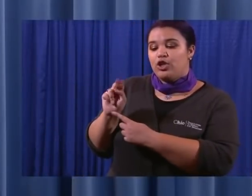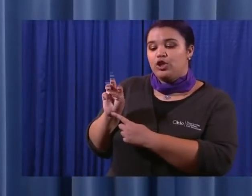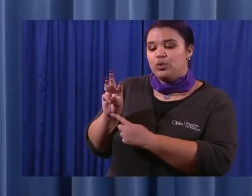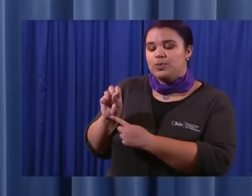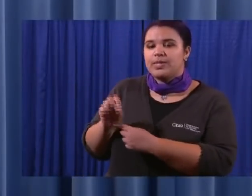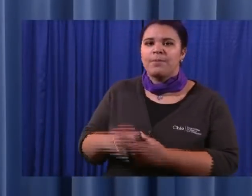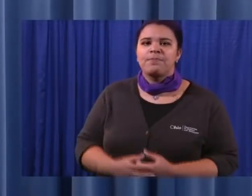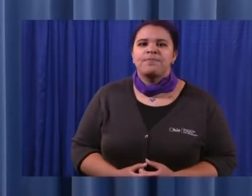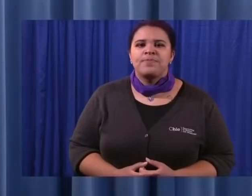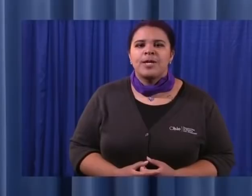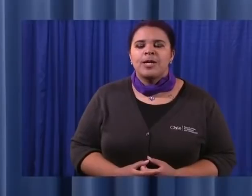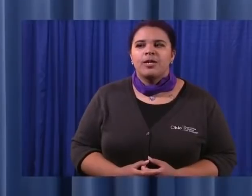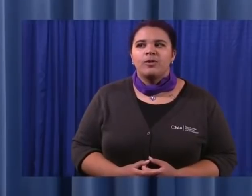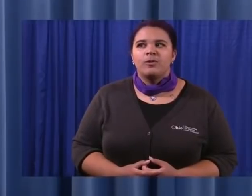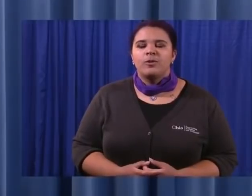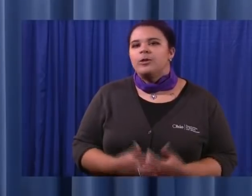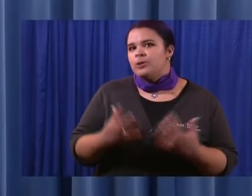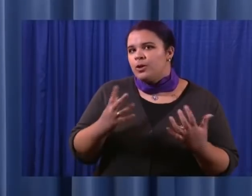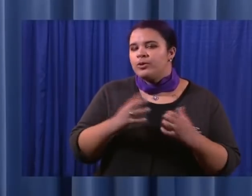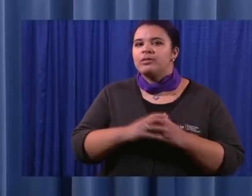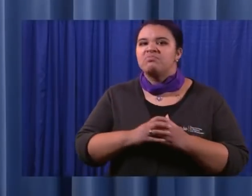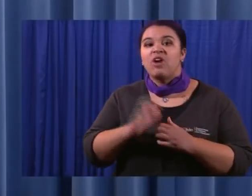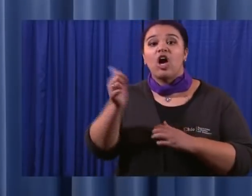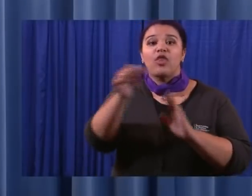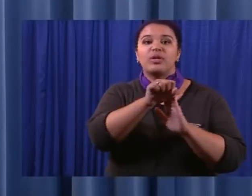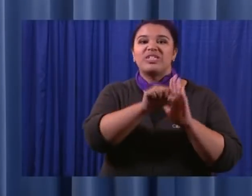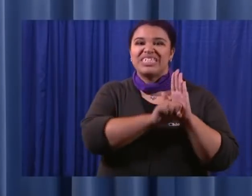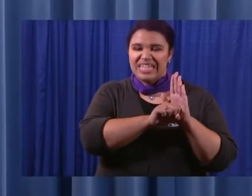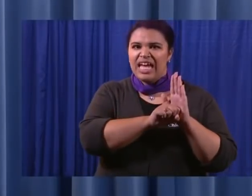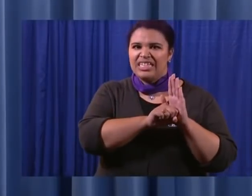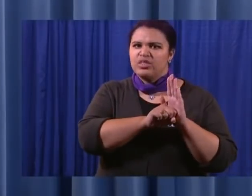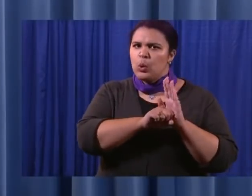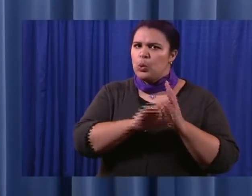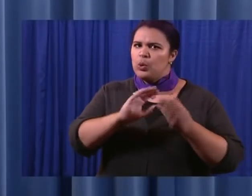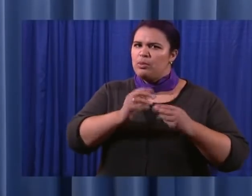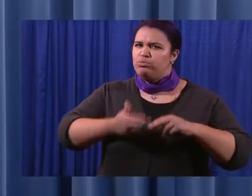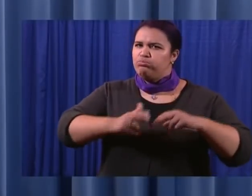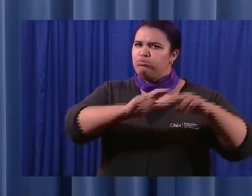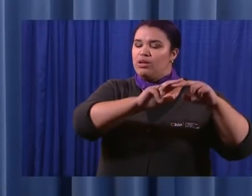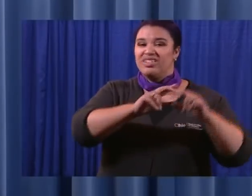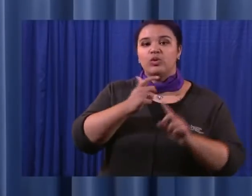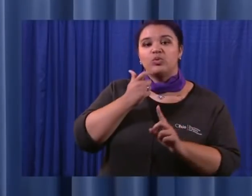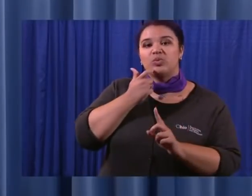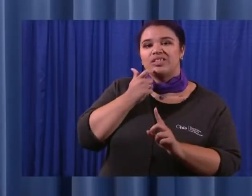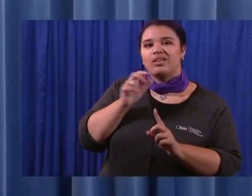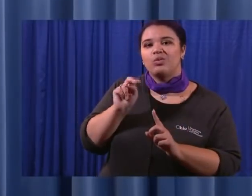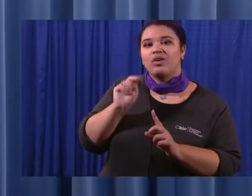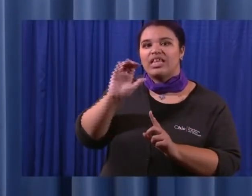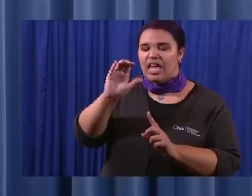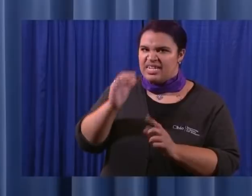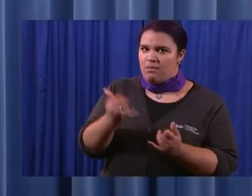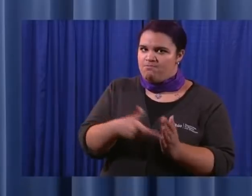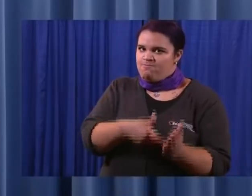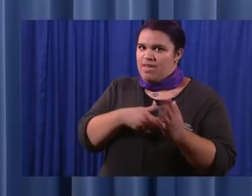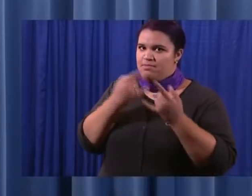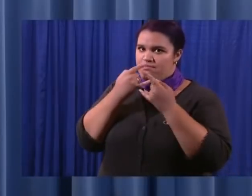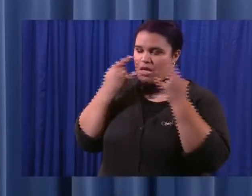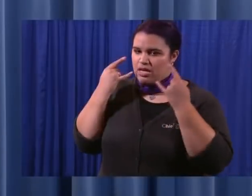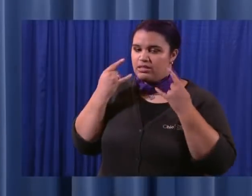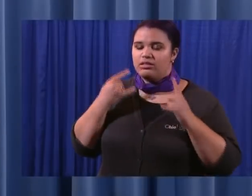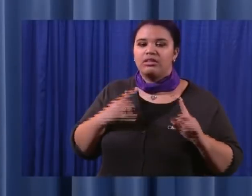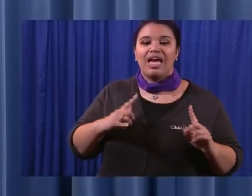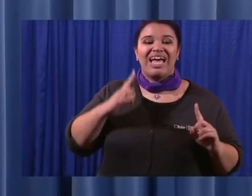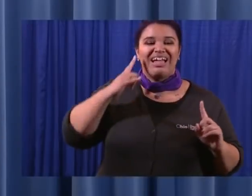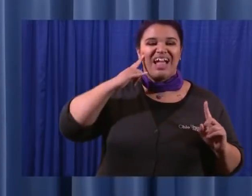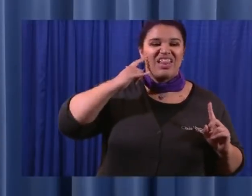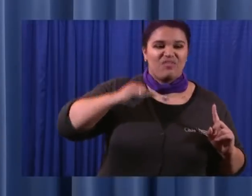As there's been surges of cases in other states, I think North Carolina most recently mandated masks. California has moved to do that. Washington has.